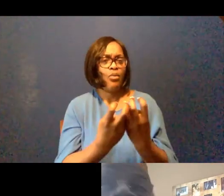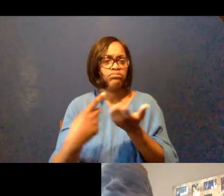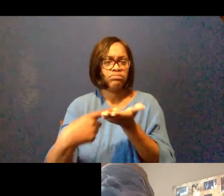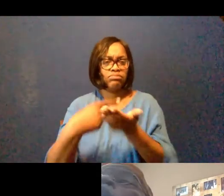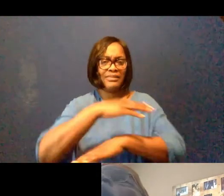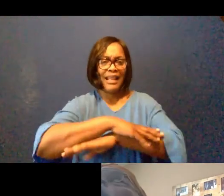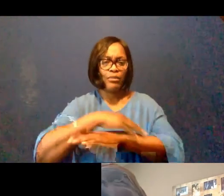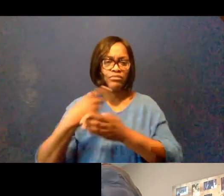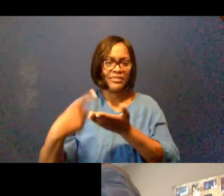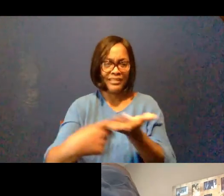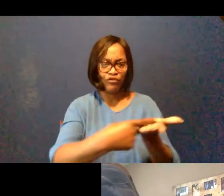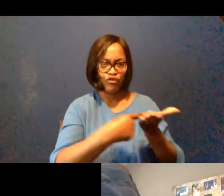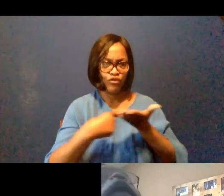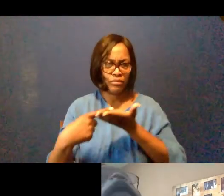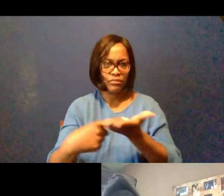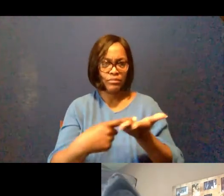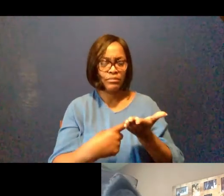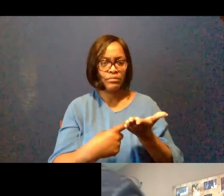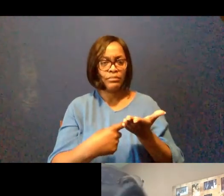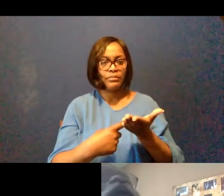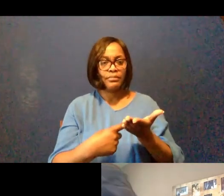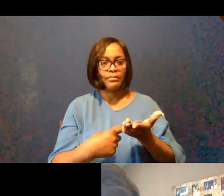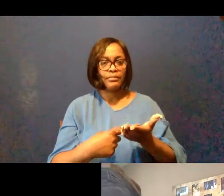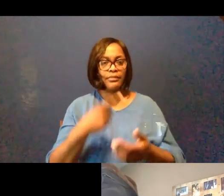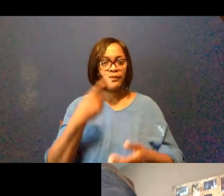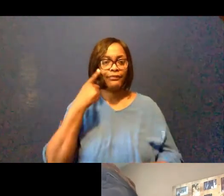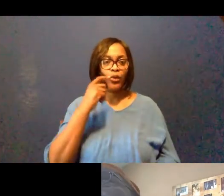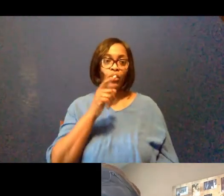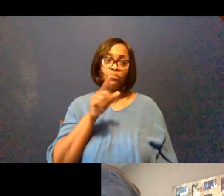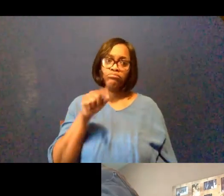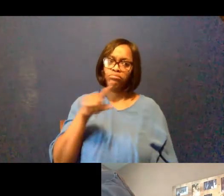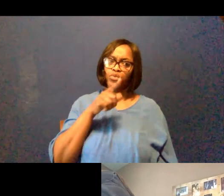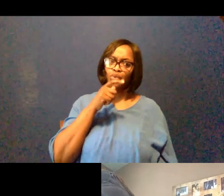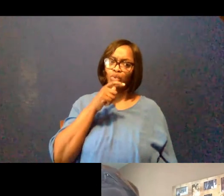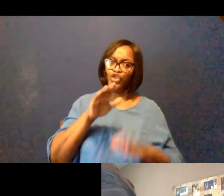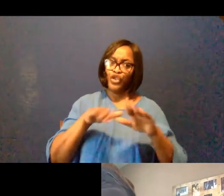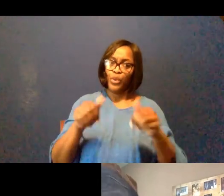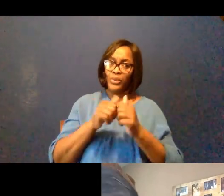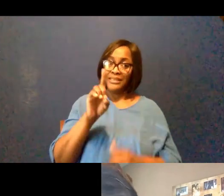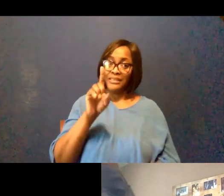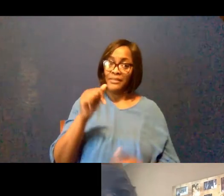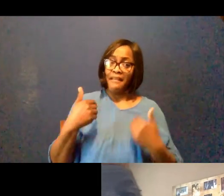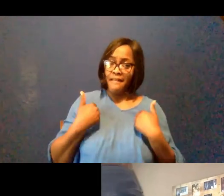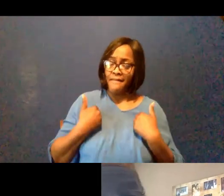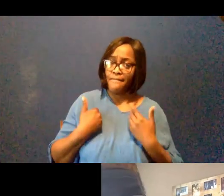who might be experiencing something similar to what your mother may have experienced?